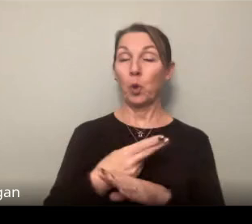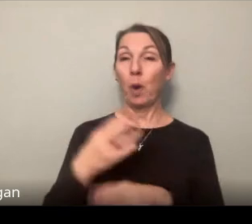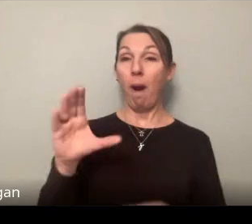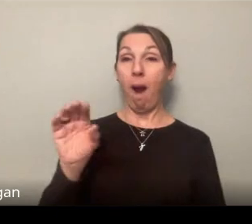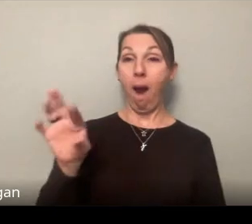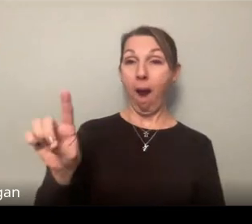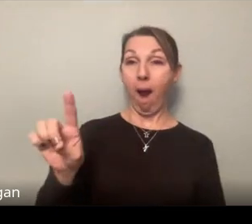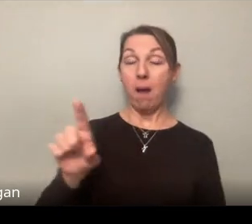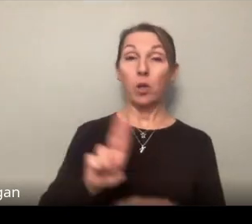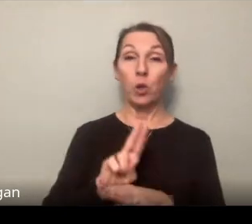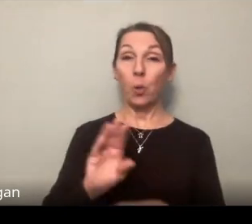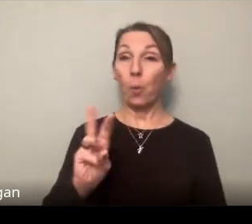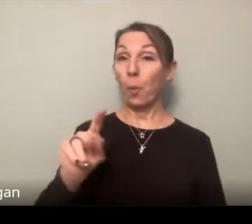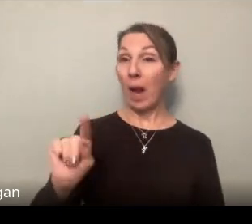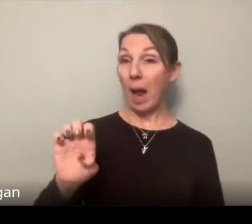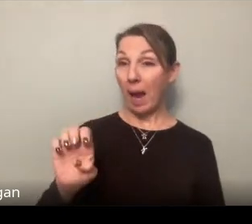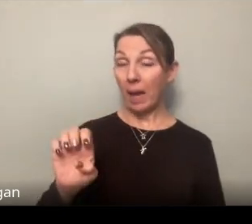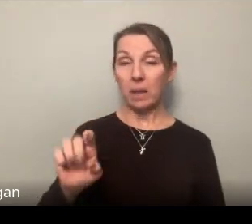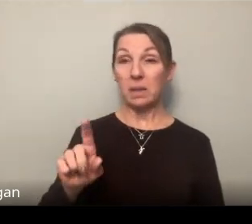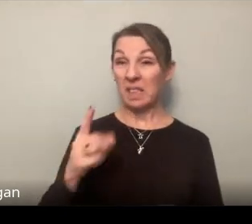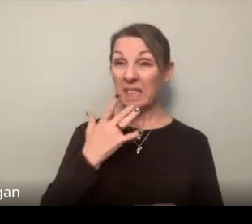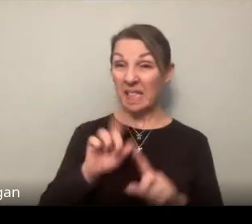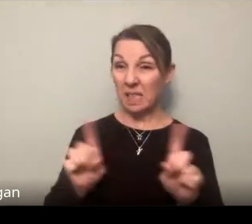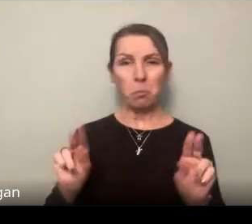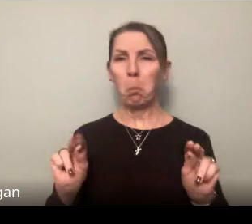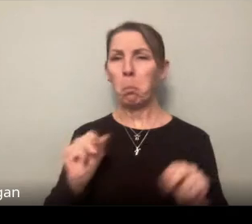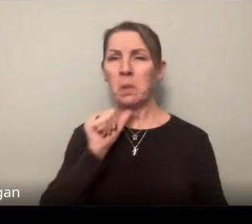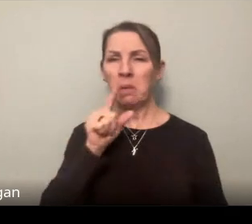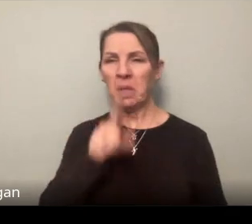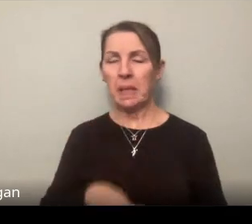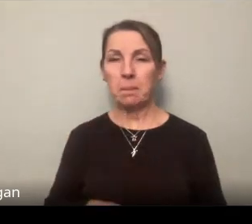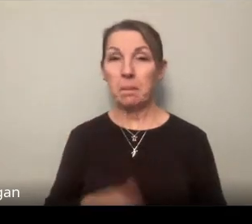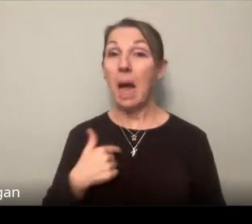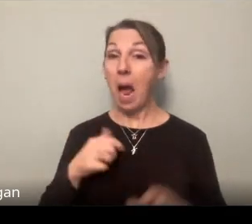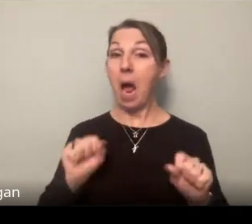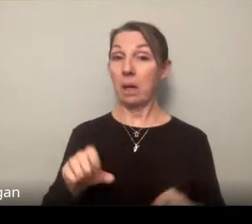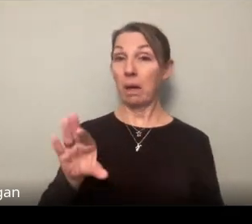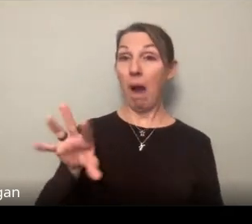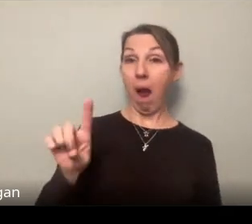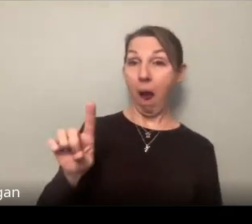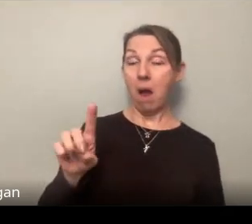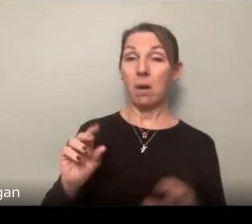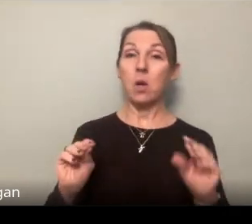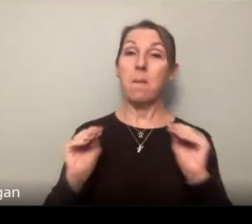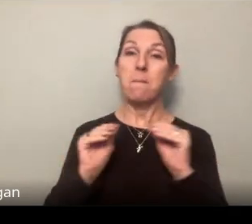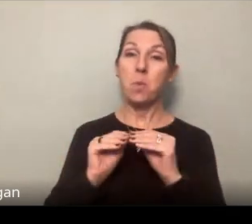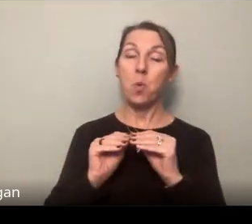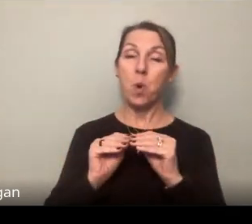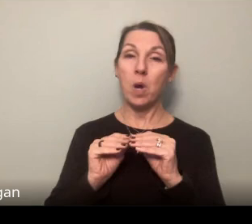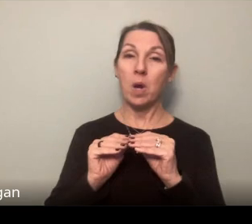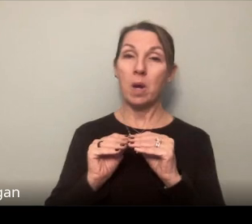said whiting. Can you taste the difference? in Not the fish? really. You can't really. I like this cod better because I feel like it's even more like the